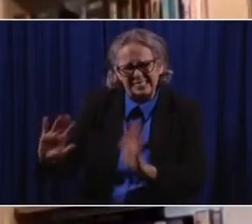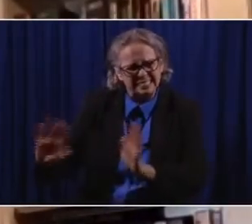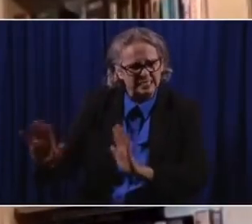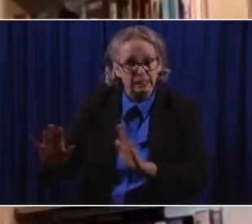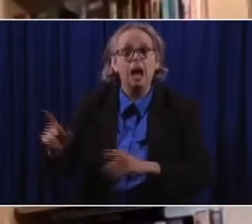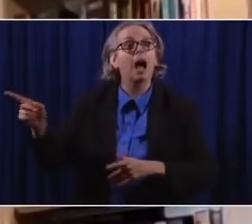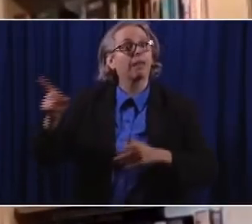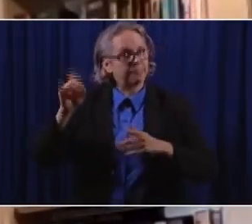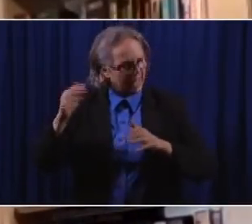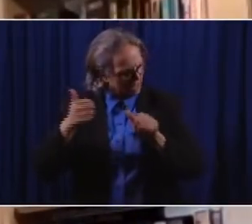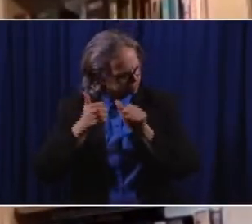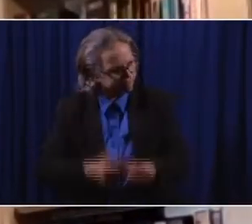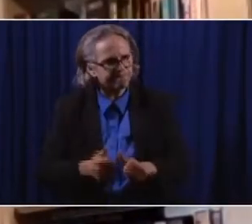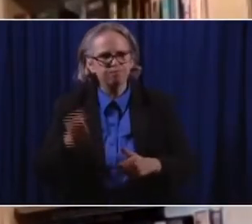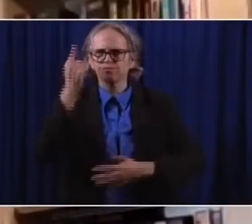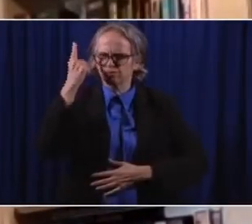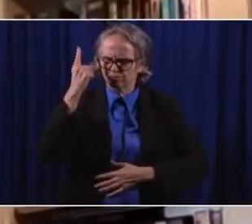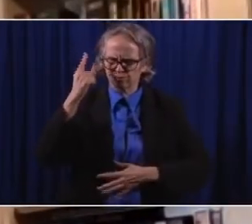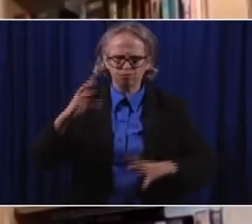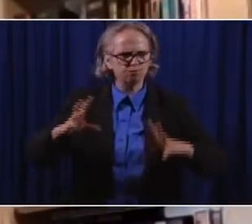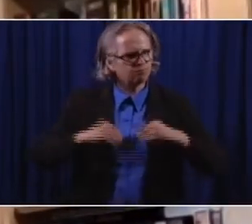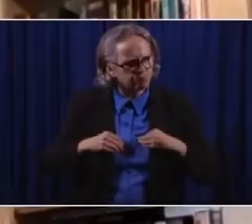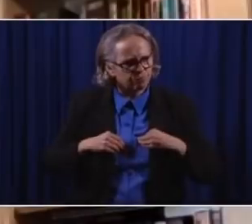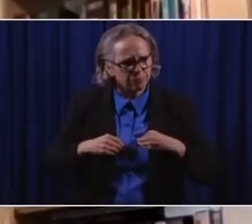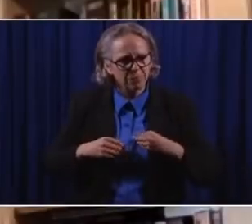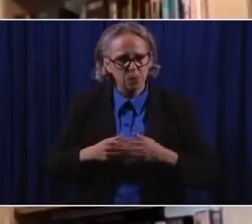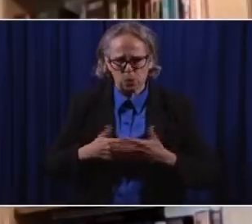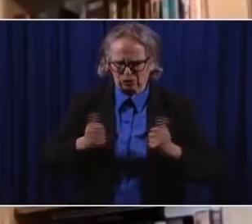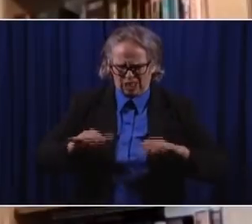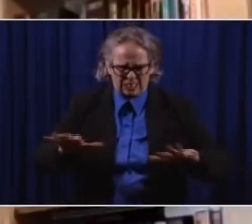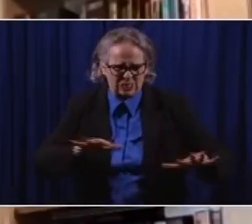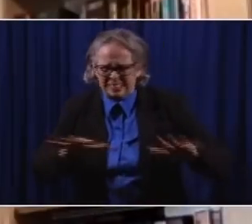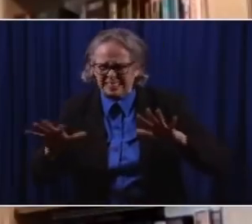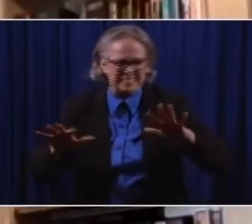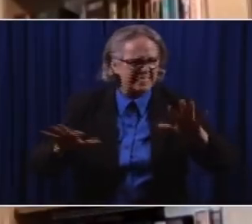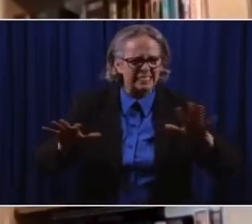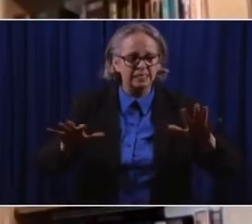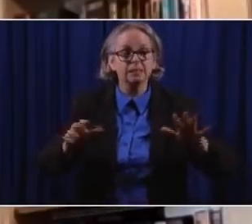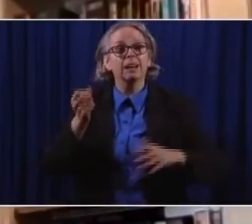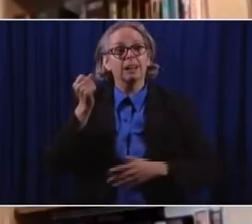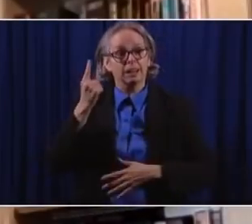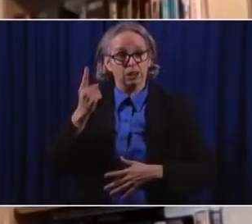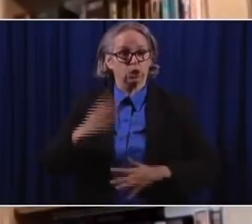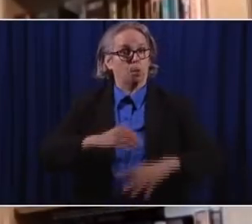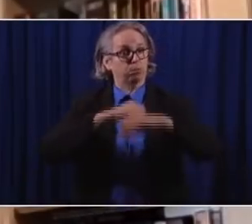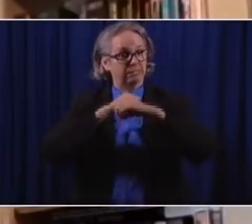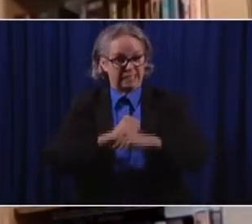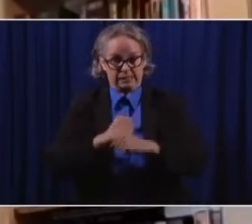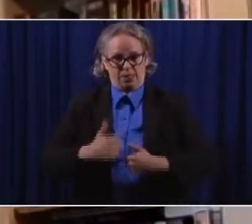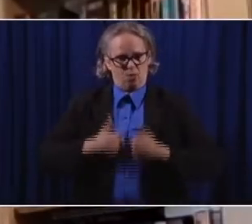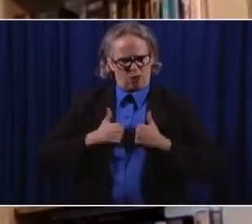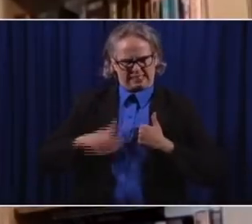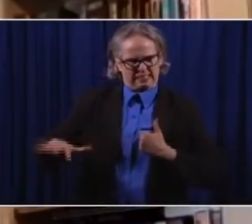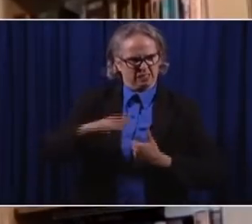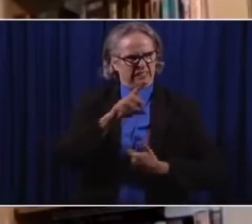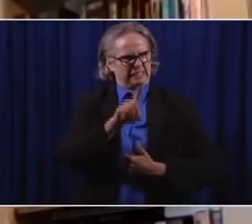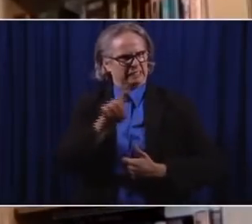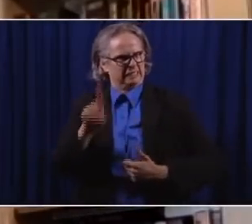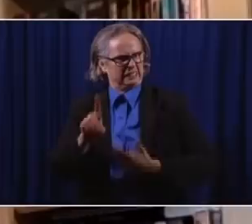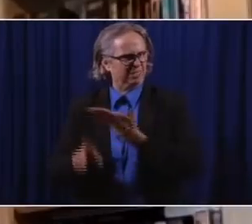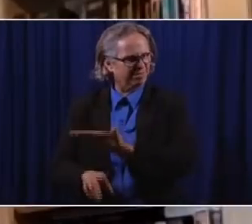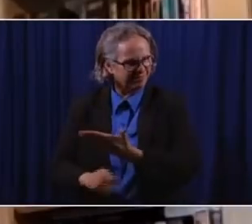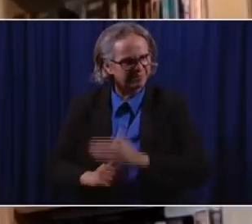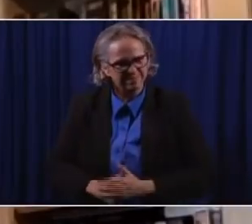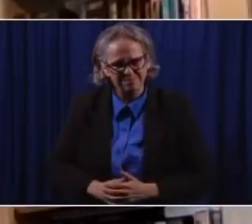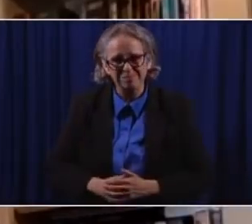understood as we tried with priority to keep people safe and healthy. But we also understand, and Director